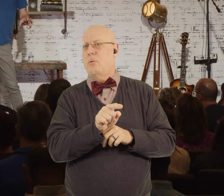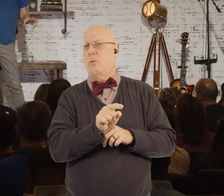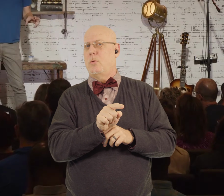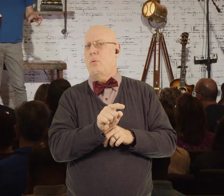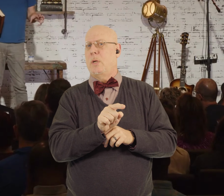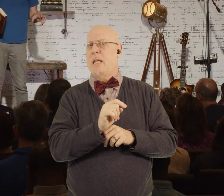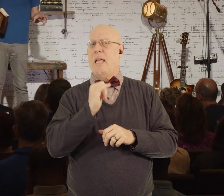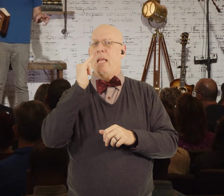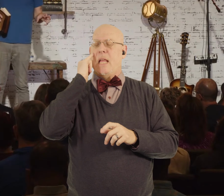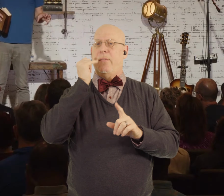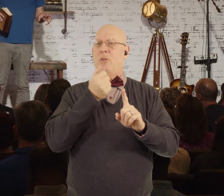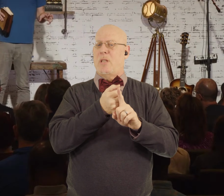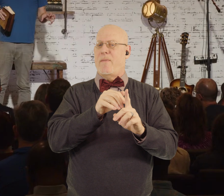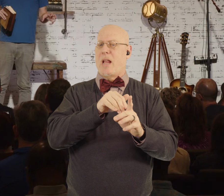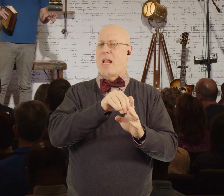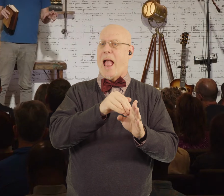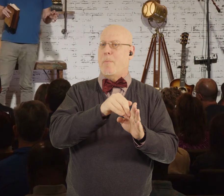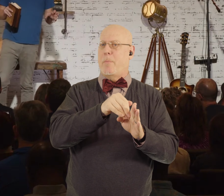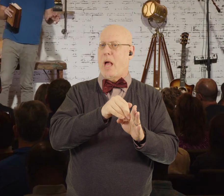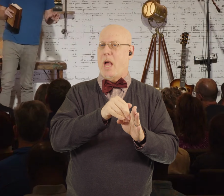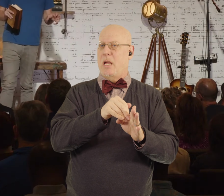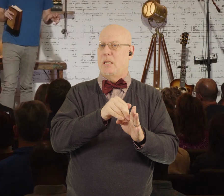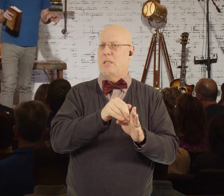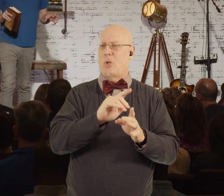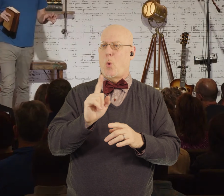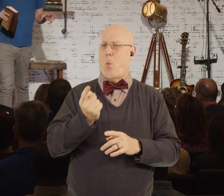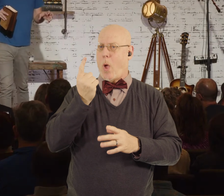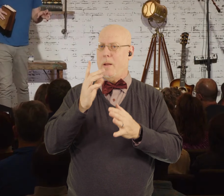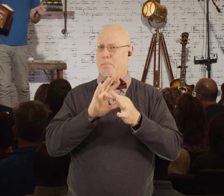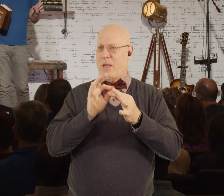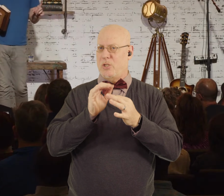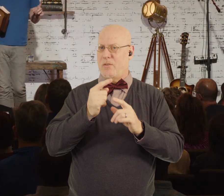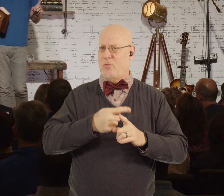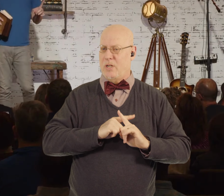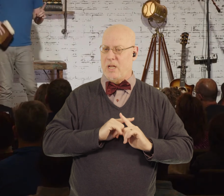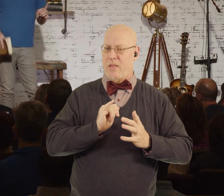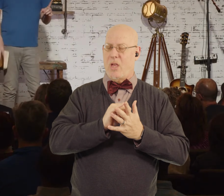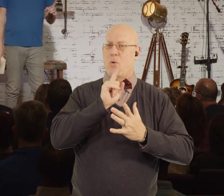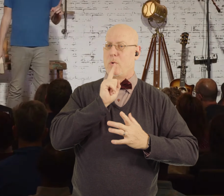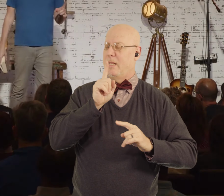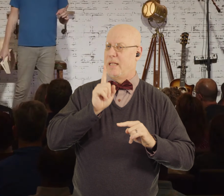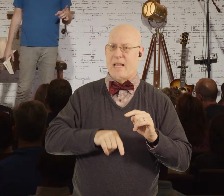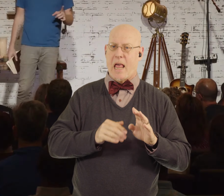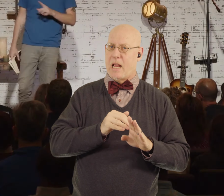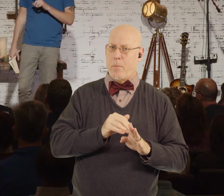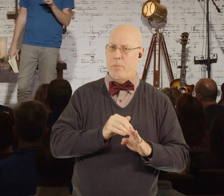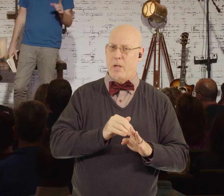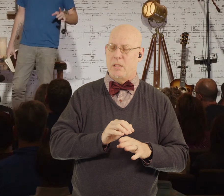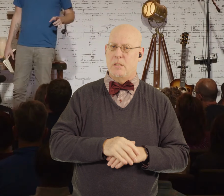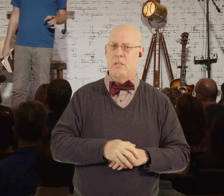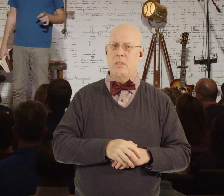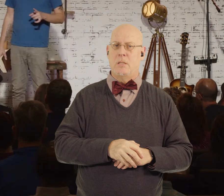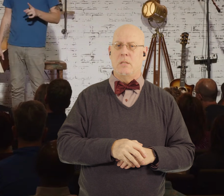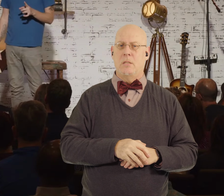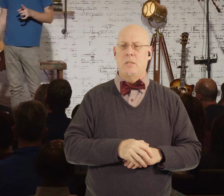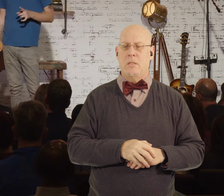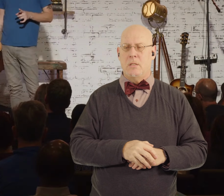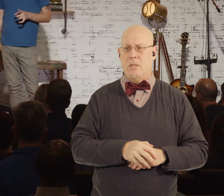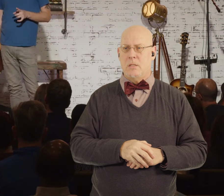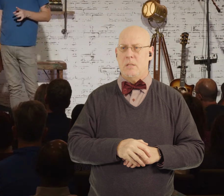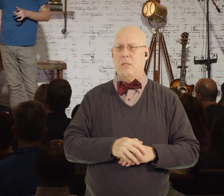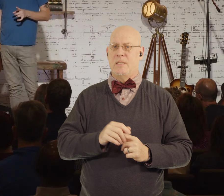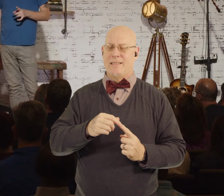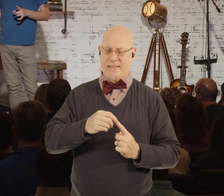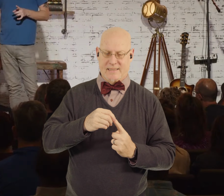was possible is if you had compromised the one message of Christianity that really cannot be